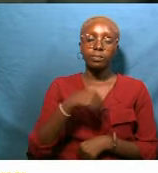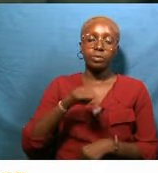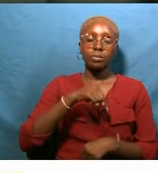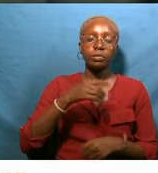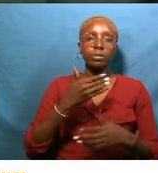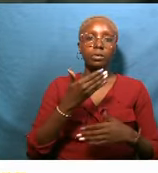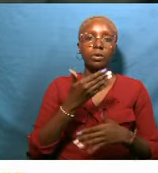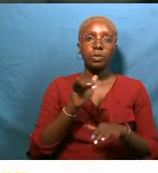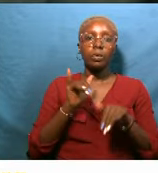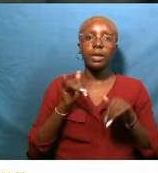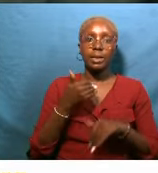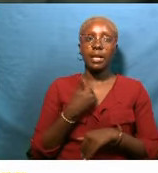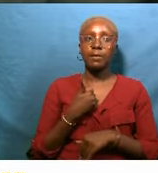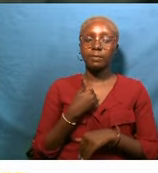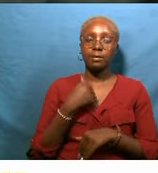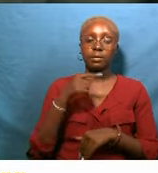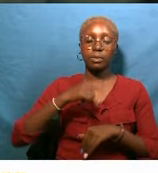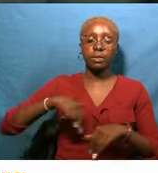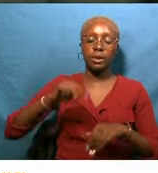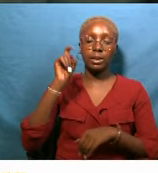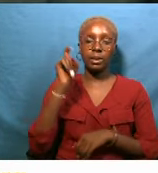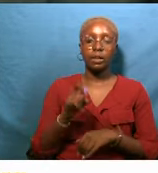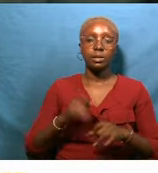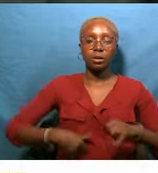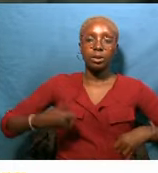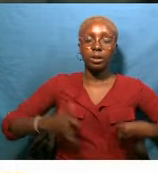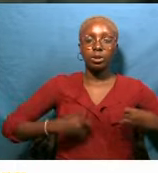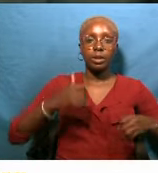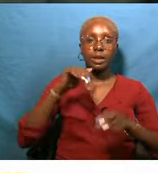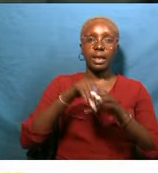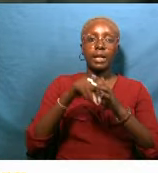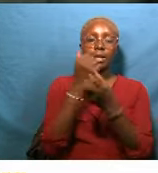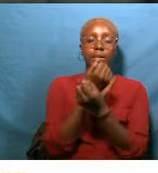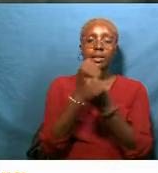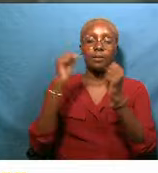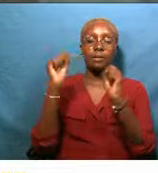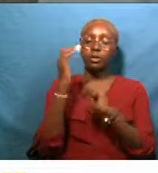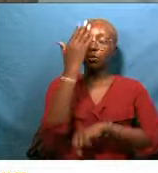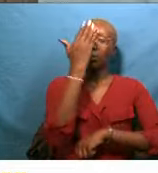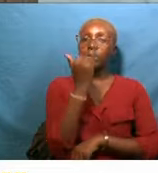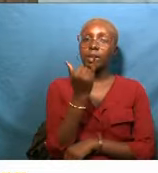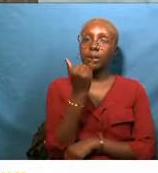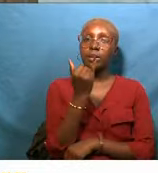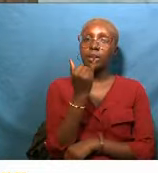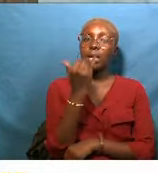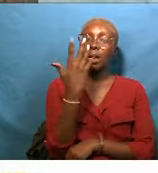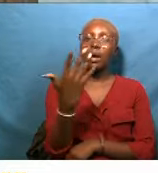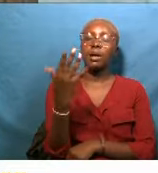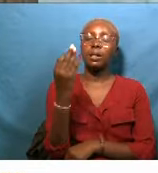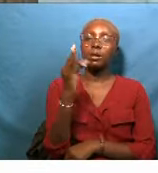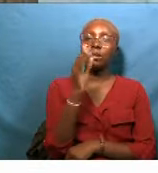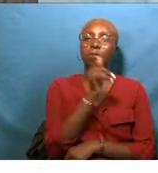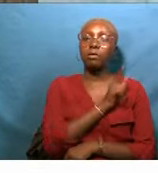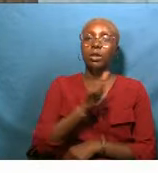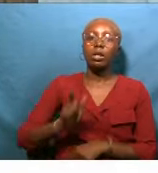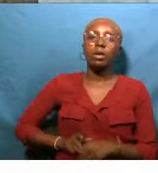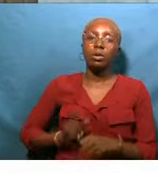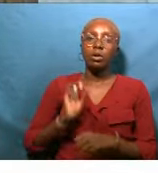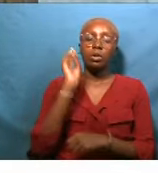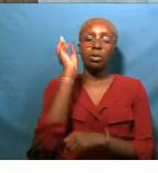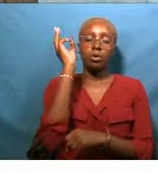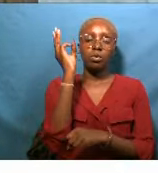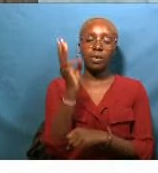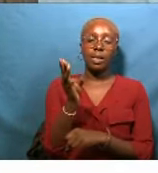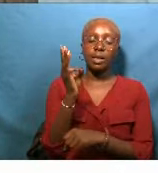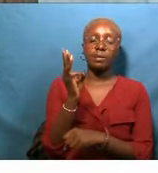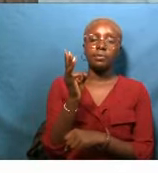us be glad and rejoice in his salvation, for the hand of the Lord will rest on